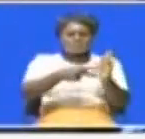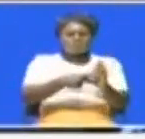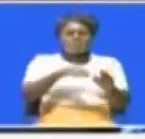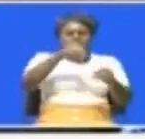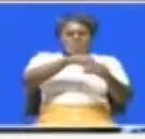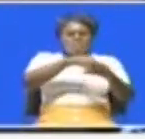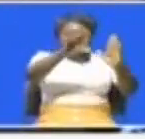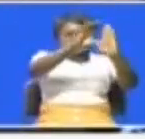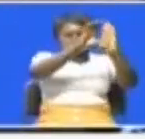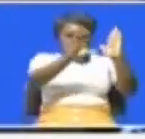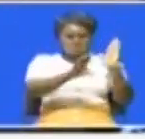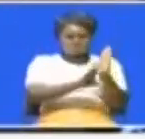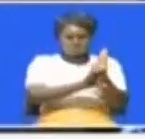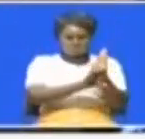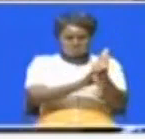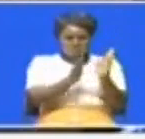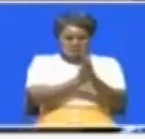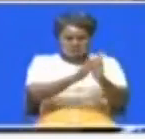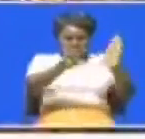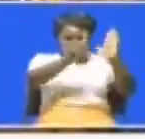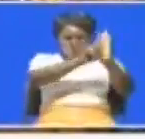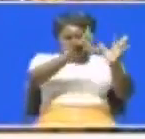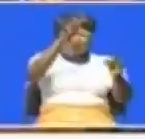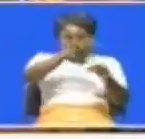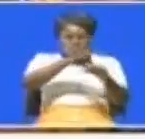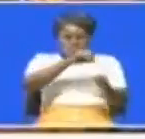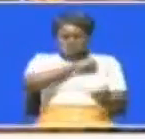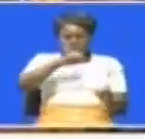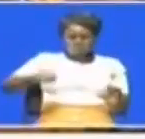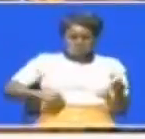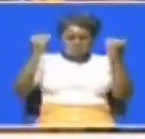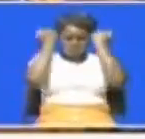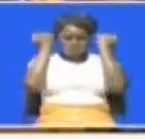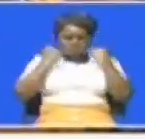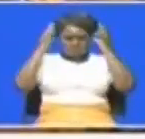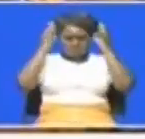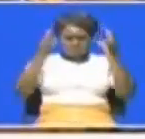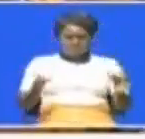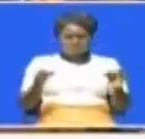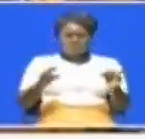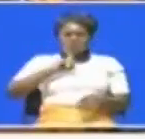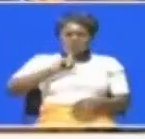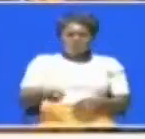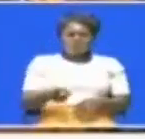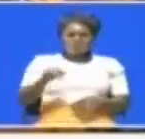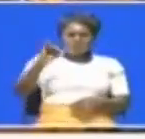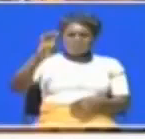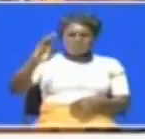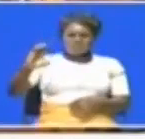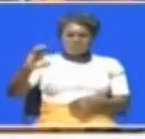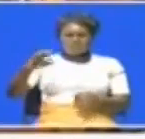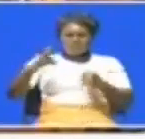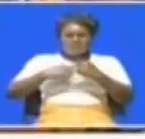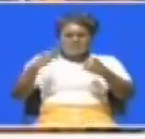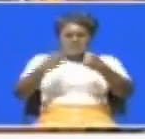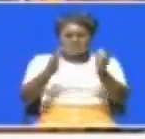in the Constitution and the written law on elections. The Supreme Court verdict that indicted the IEBC in the conduct of the 8th of